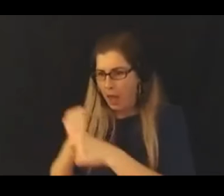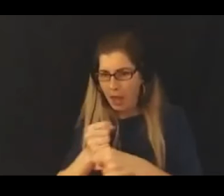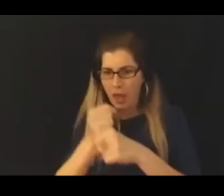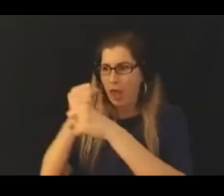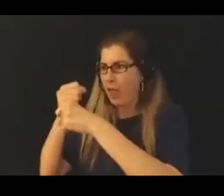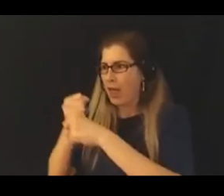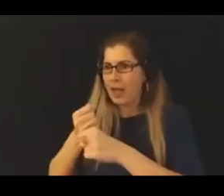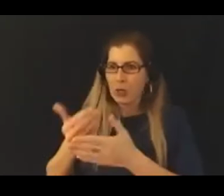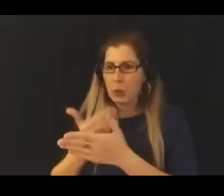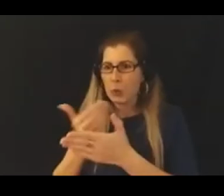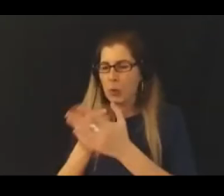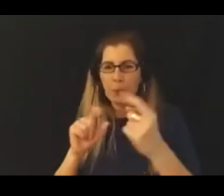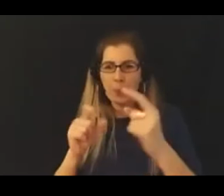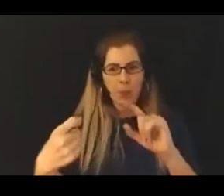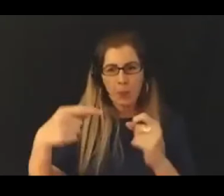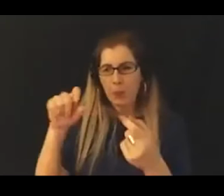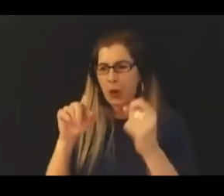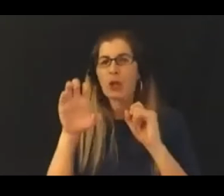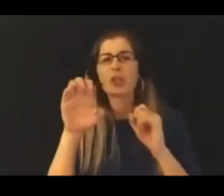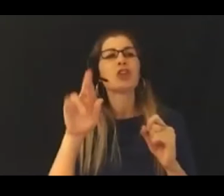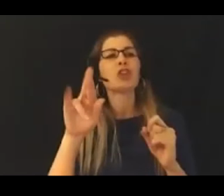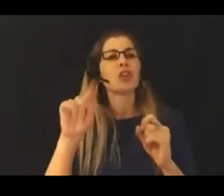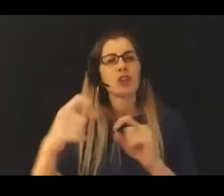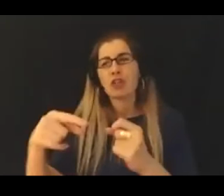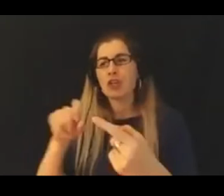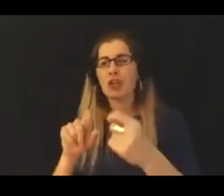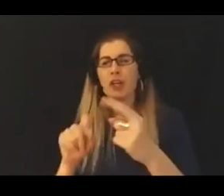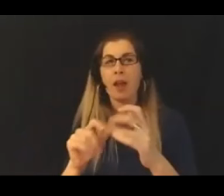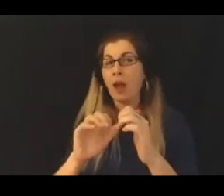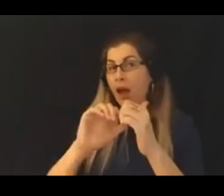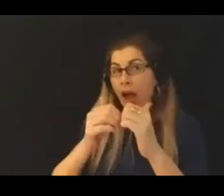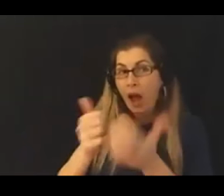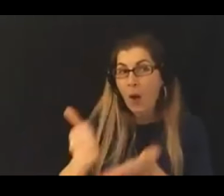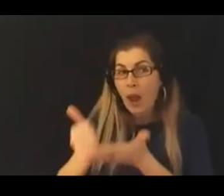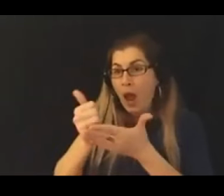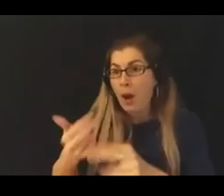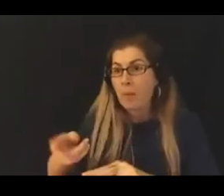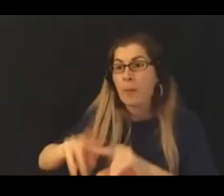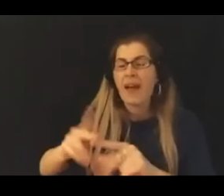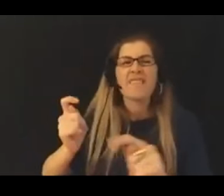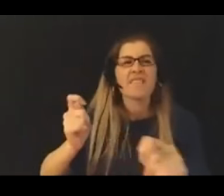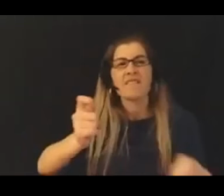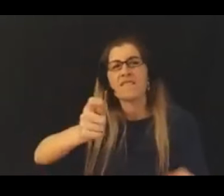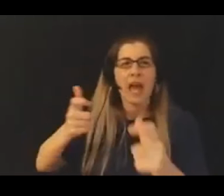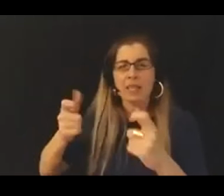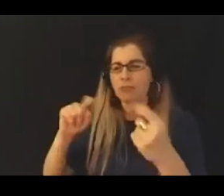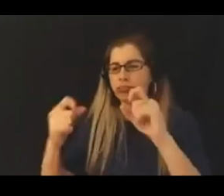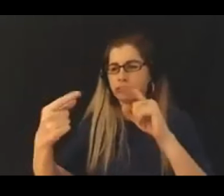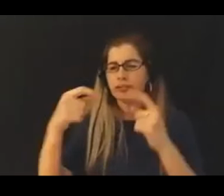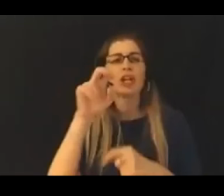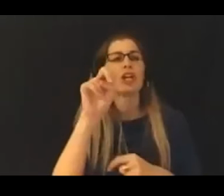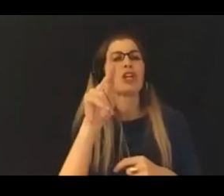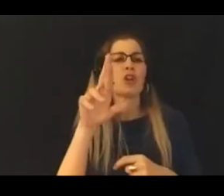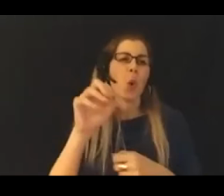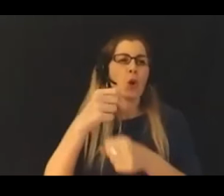into all those neural circuits. And one of the best ways to increase the rate of what is called neurogenesis, you see this